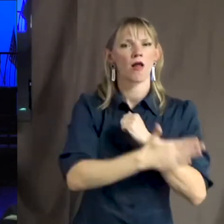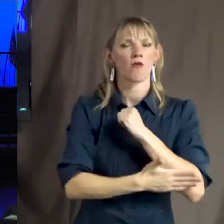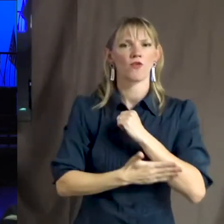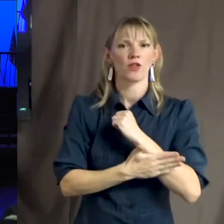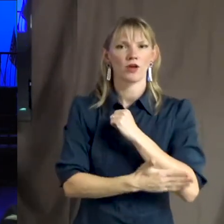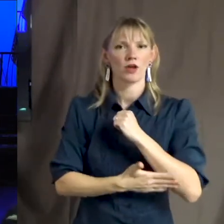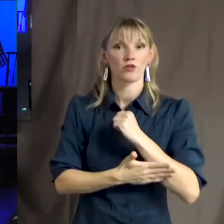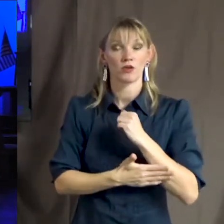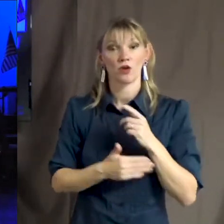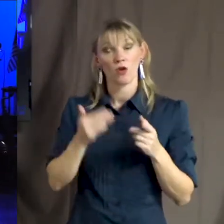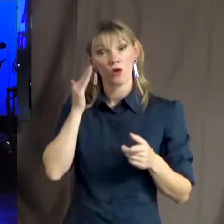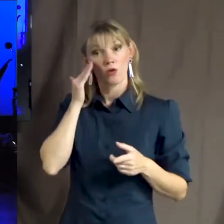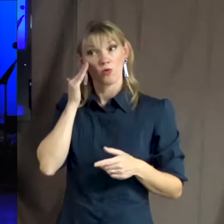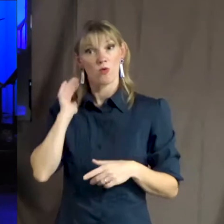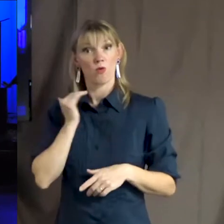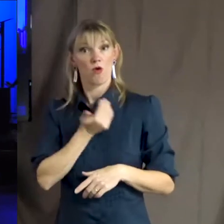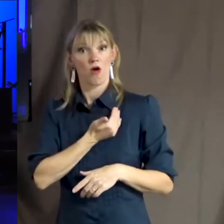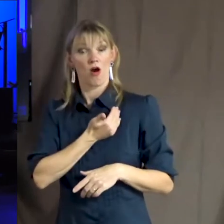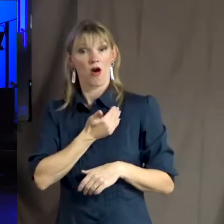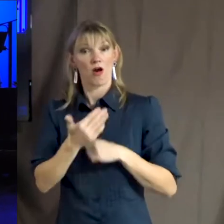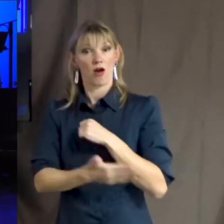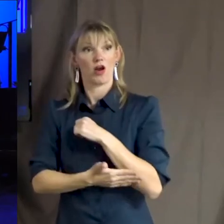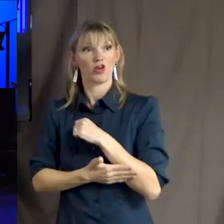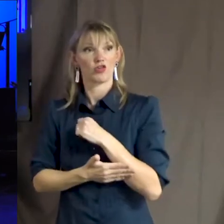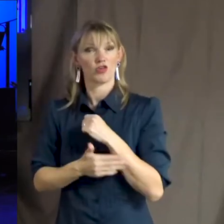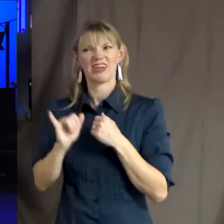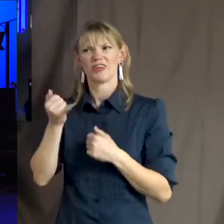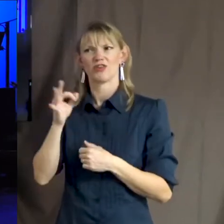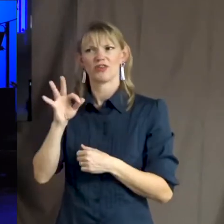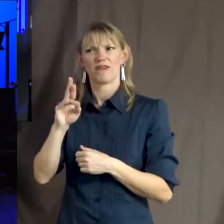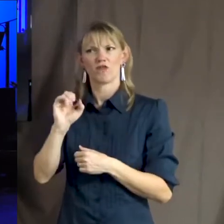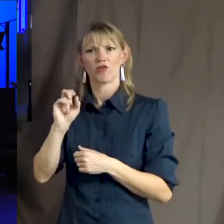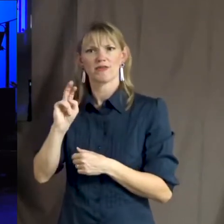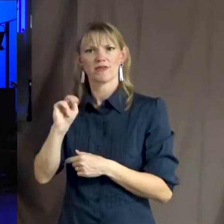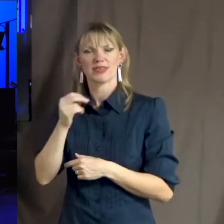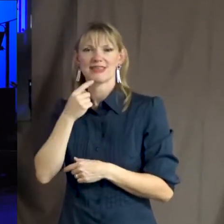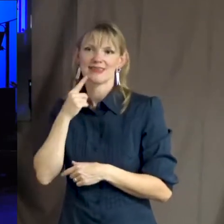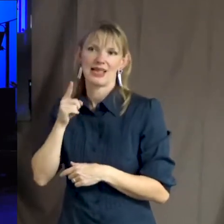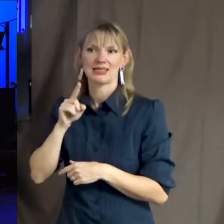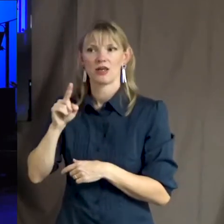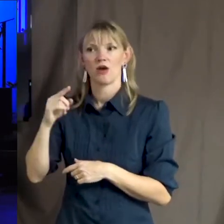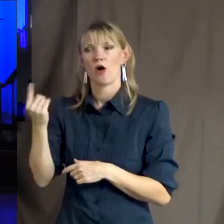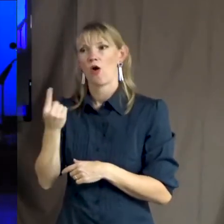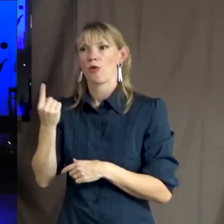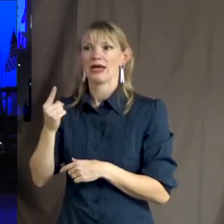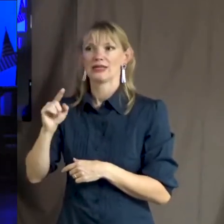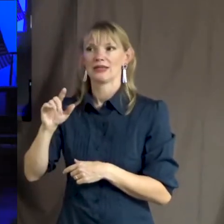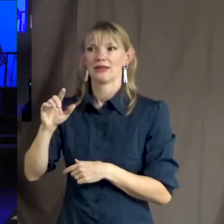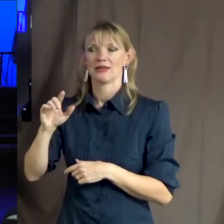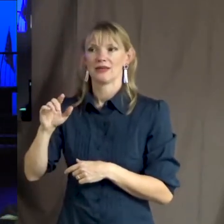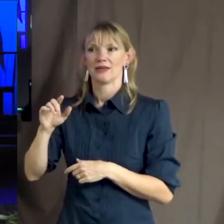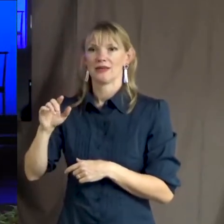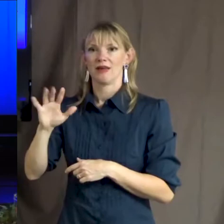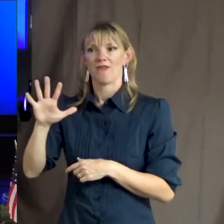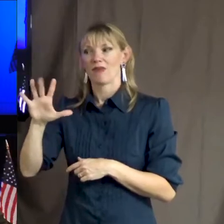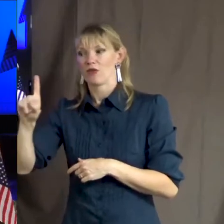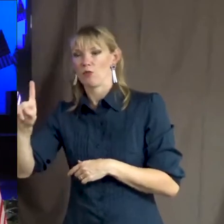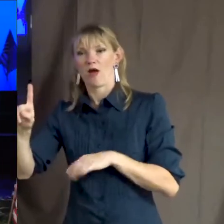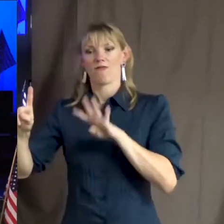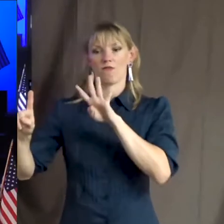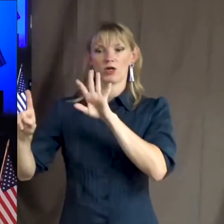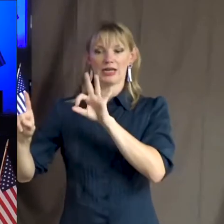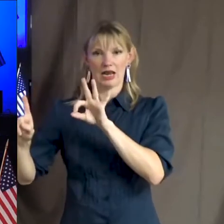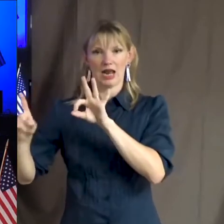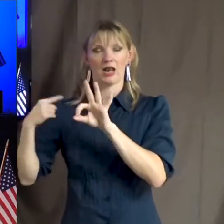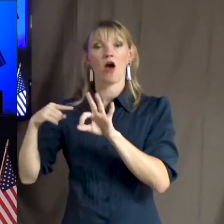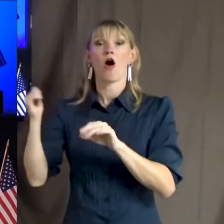know how our country's like Jefferson had said, always like 51-49 when we're trying to figure things out. We all love liberty. We all